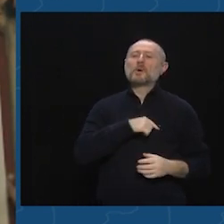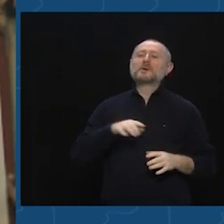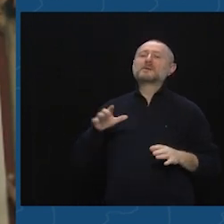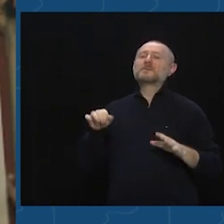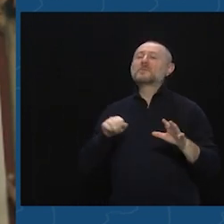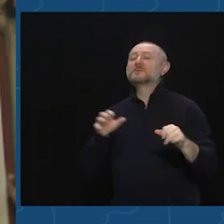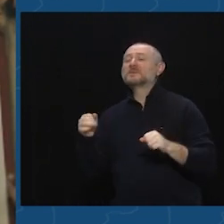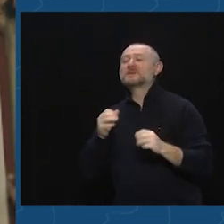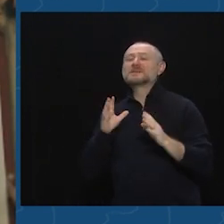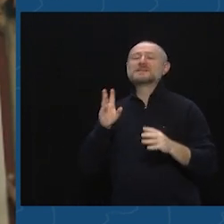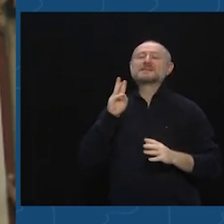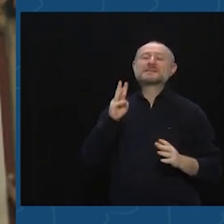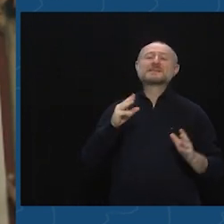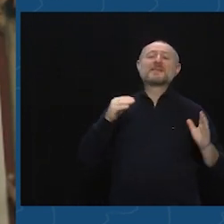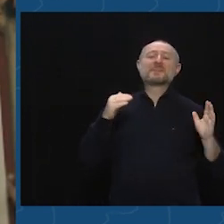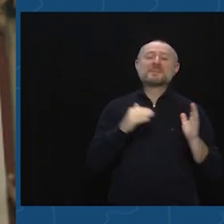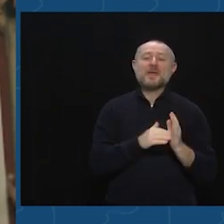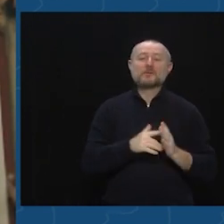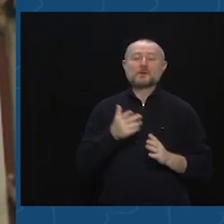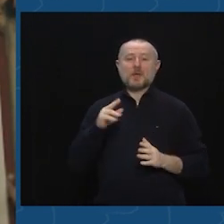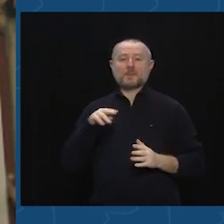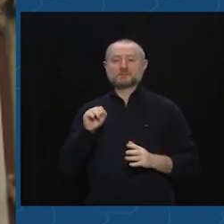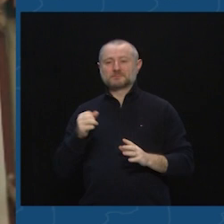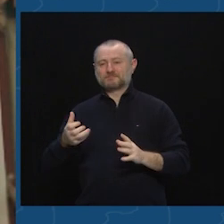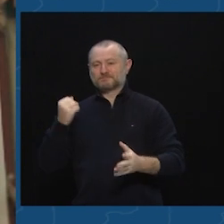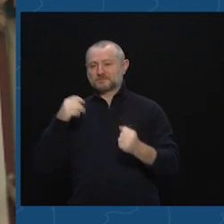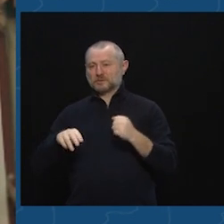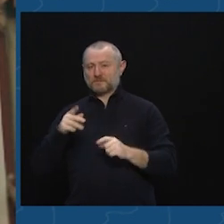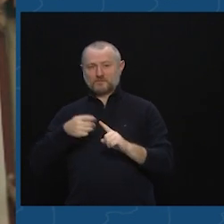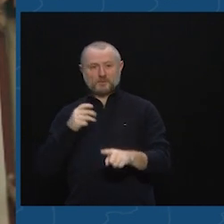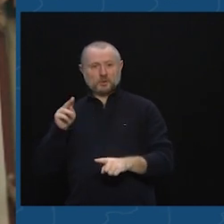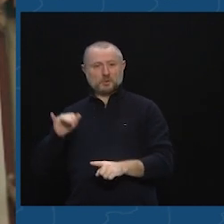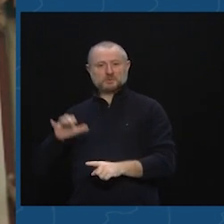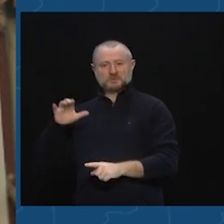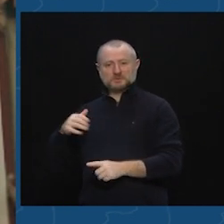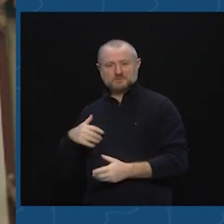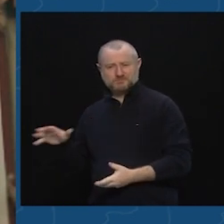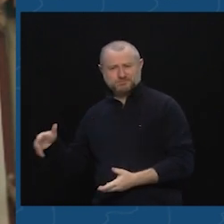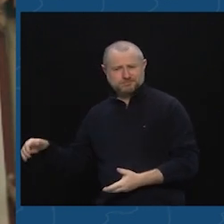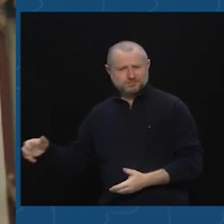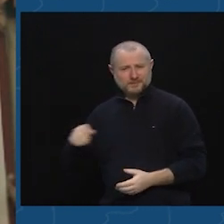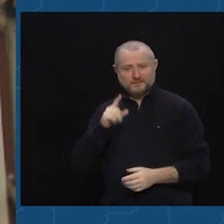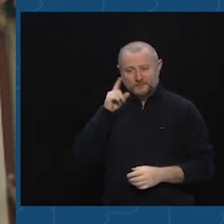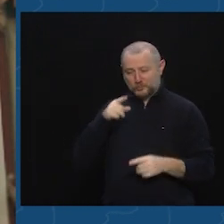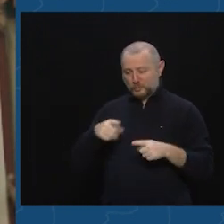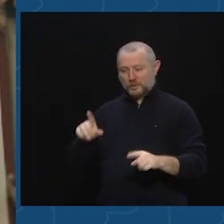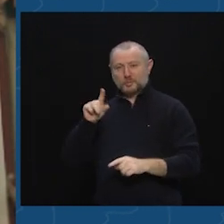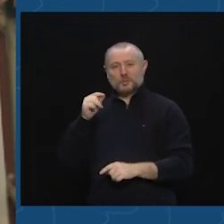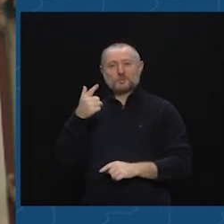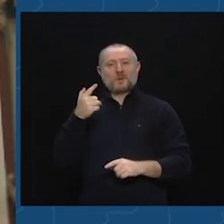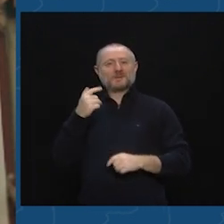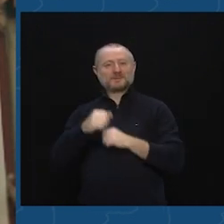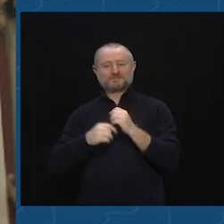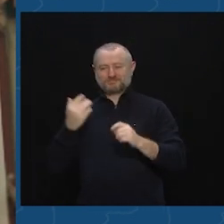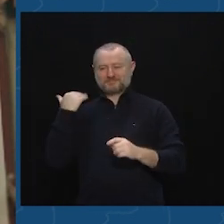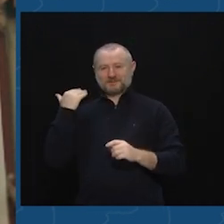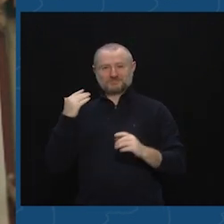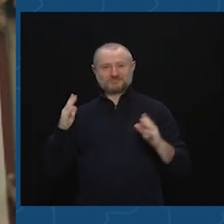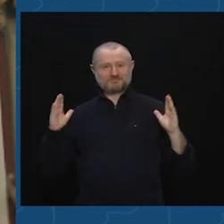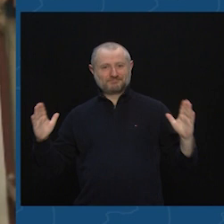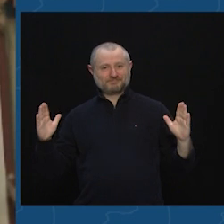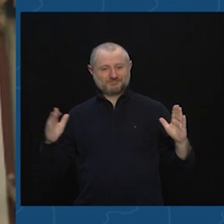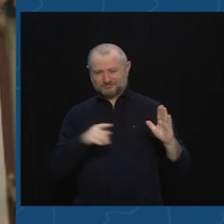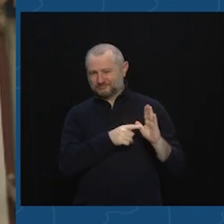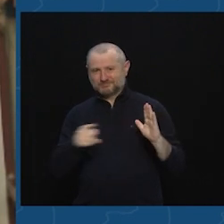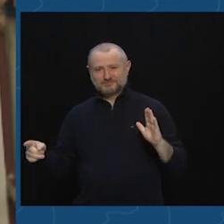the streets in New York City in 2021. Over 300 guns were